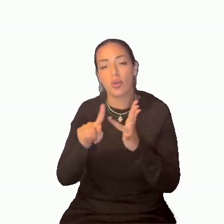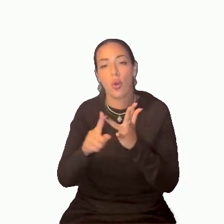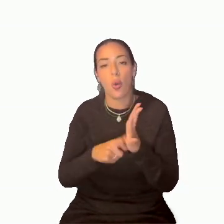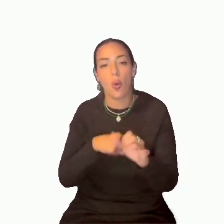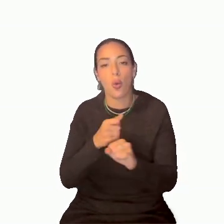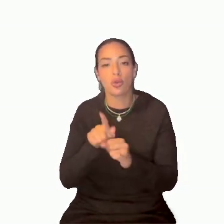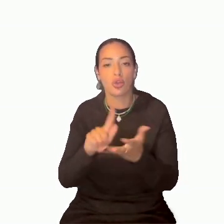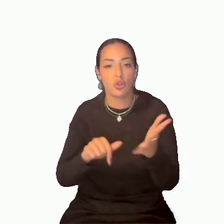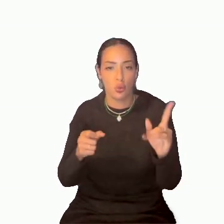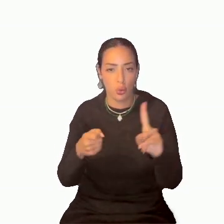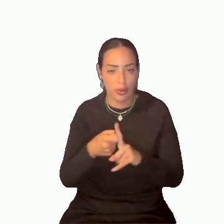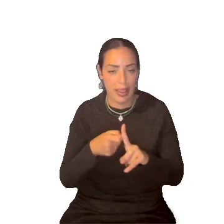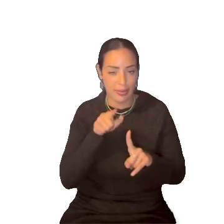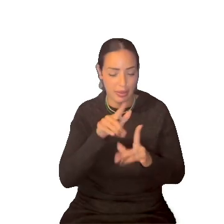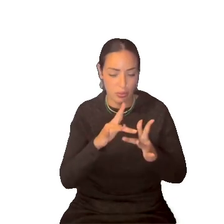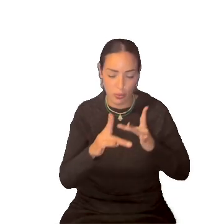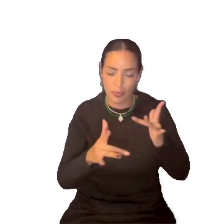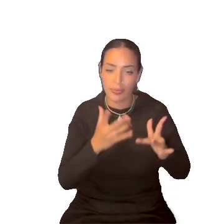www.voicing-loss.icpr.org.uk.